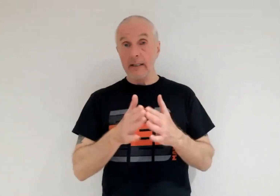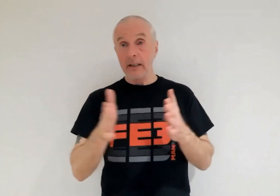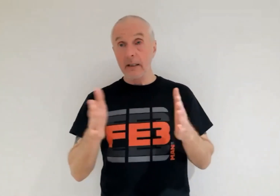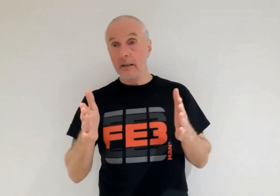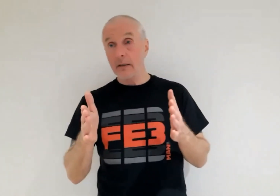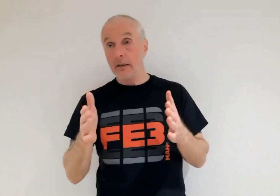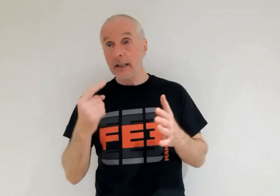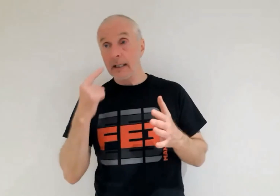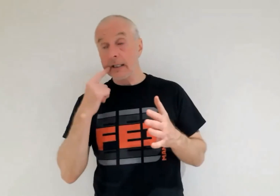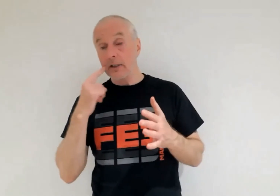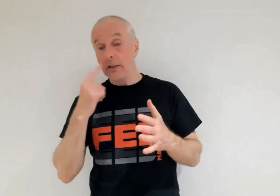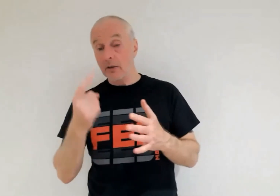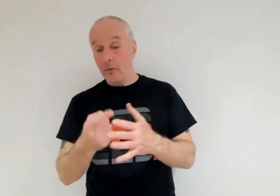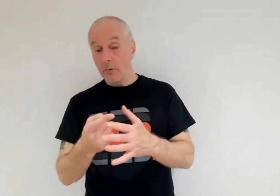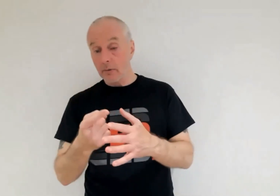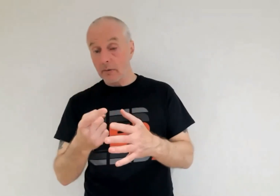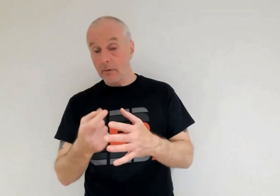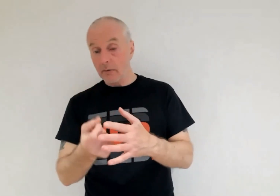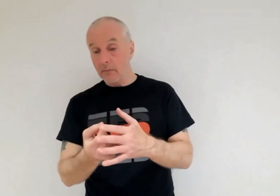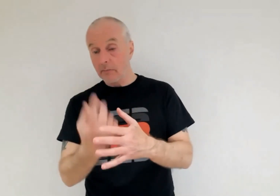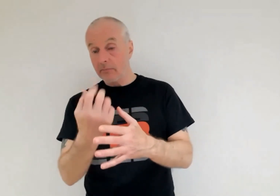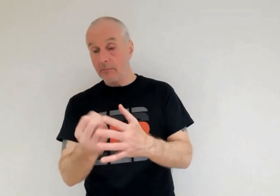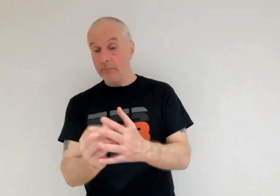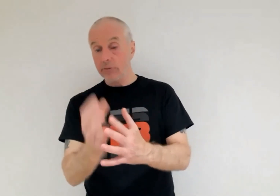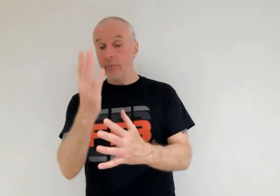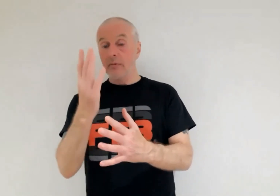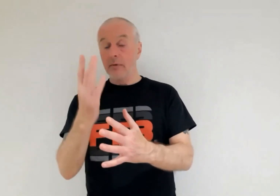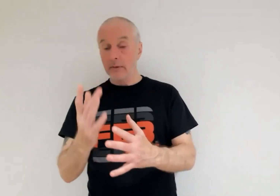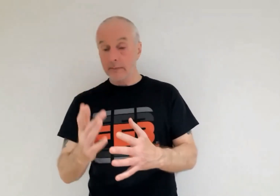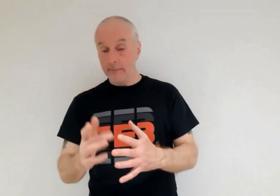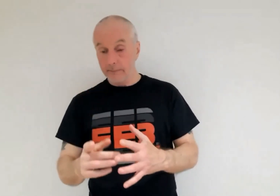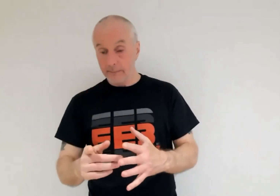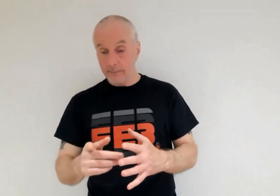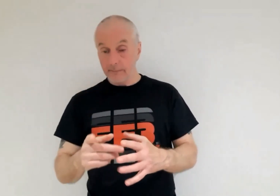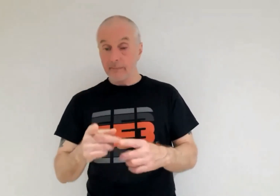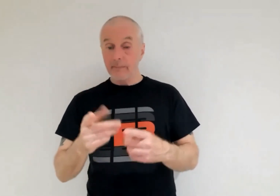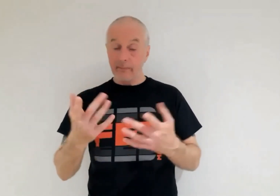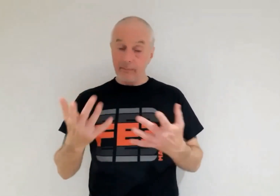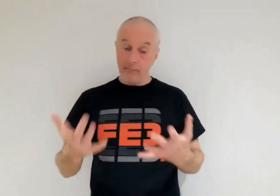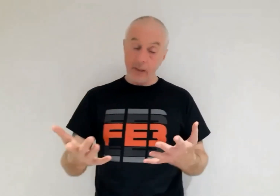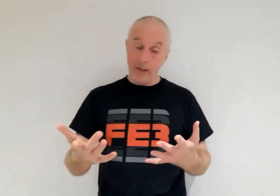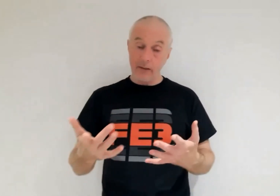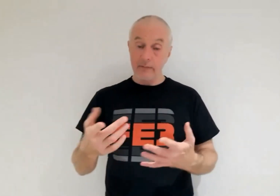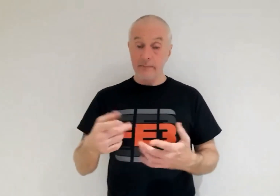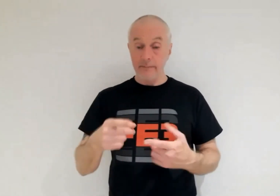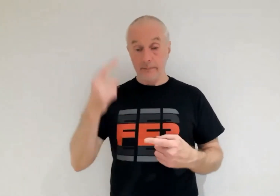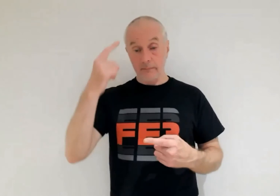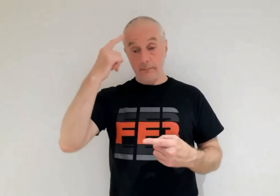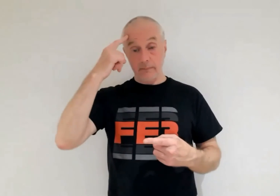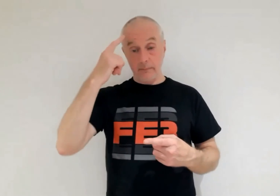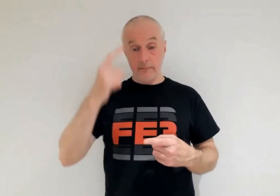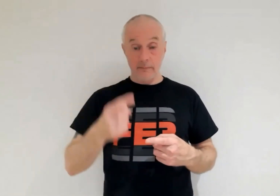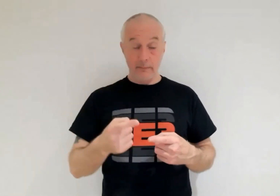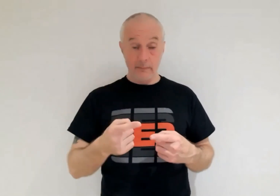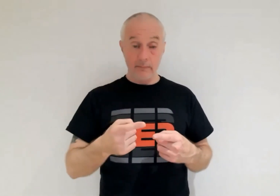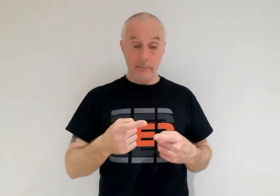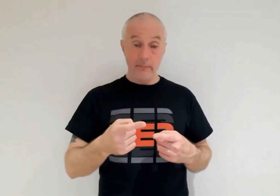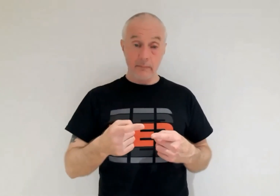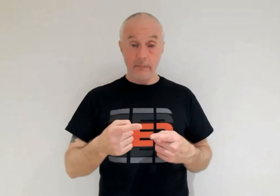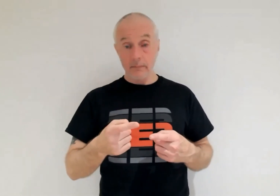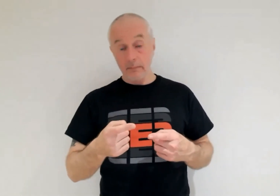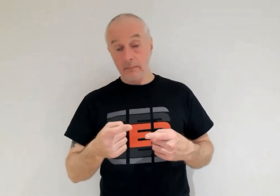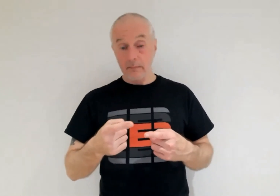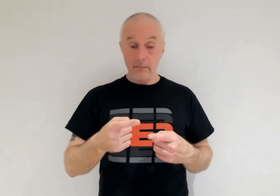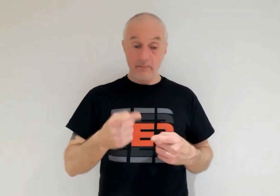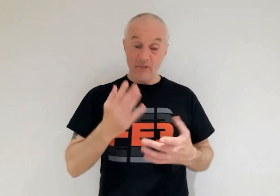ignite? And from a theoretical perspective, yes, it is. In a practical perspective, it isn't